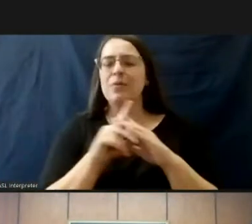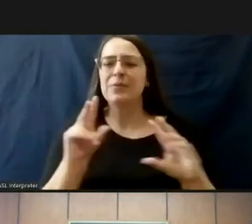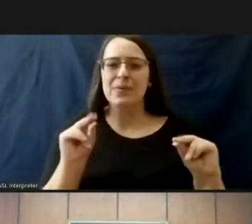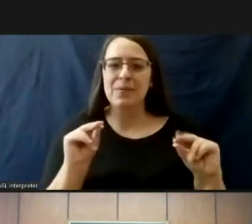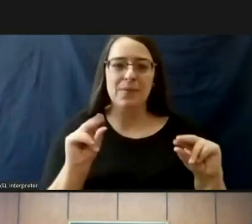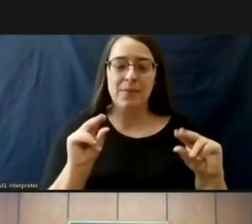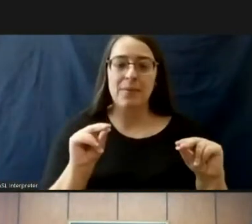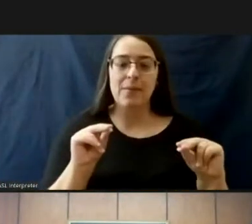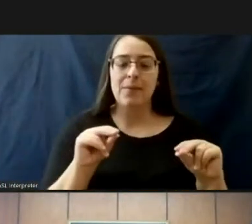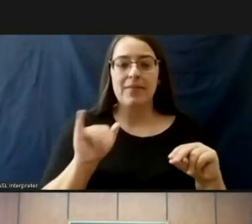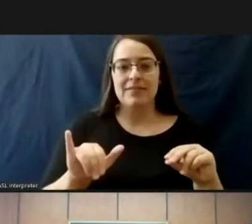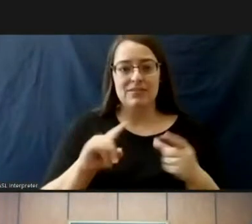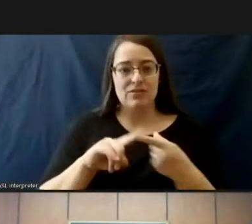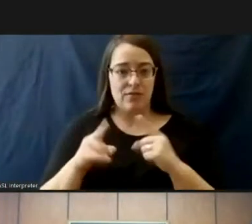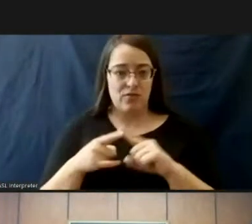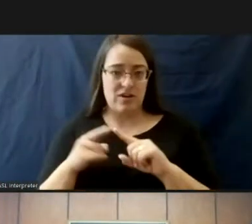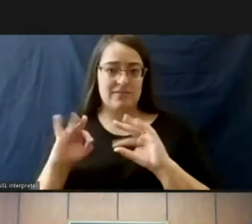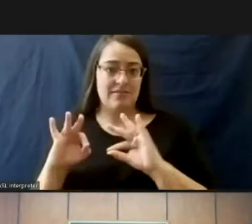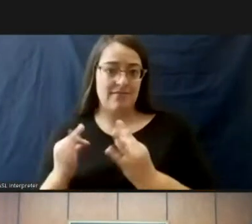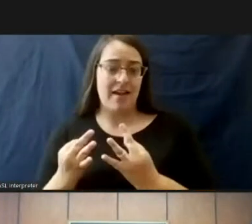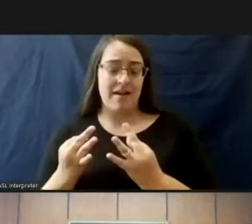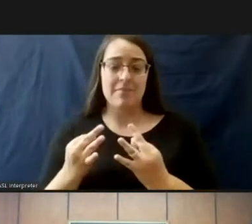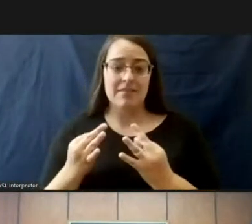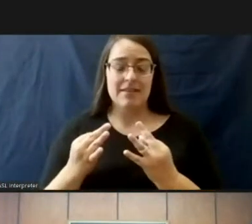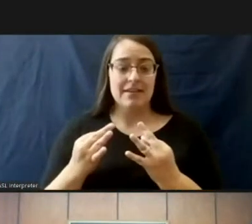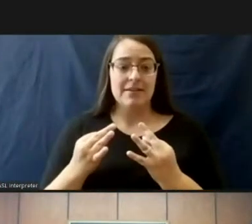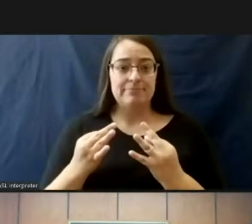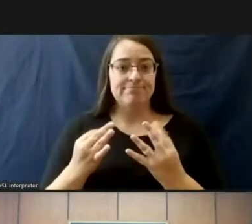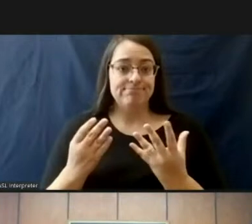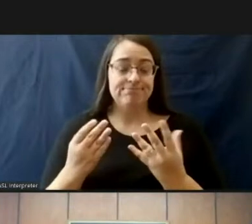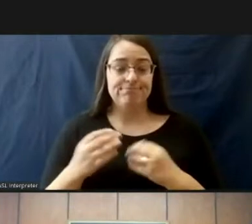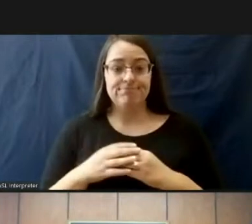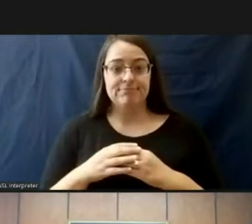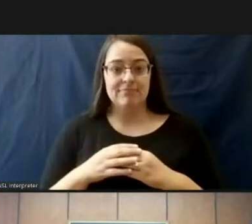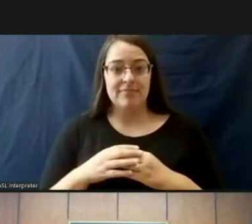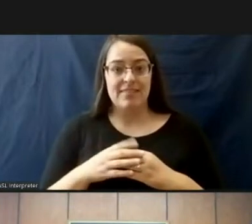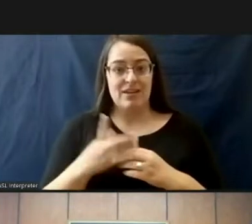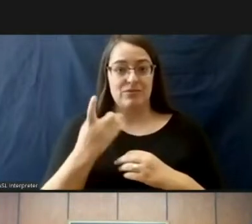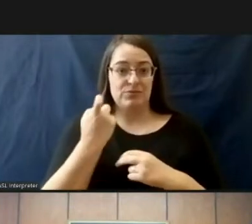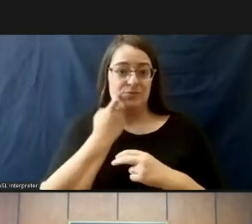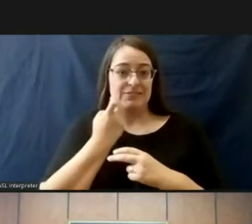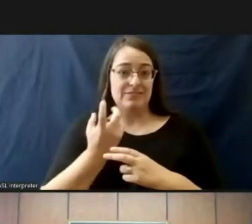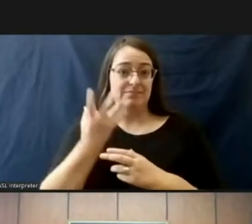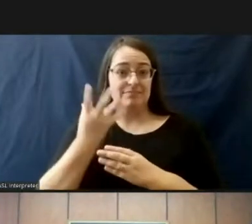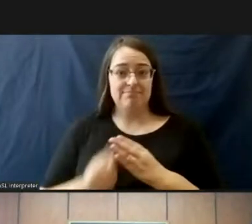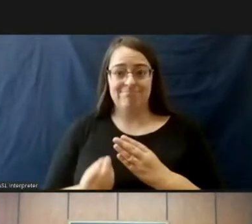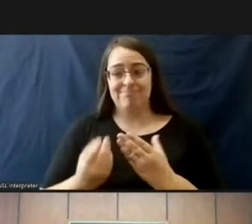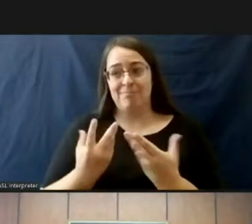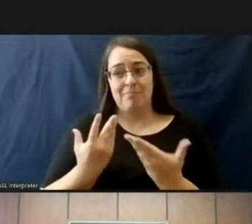friends and neighbors that unfortunately, and families that are suffering a loss right now.